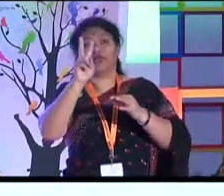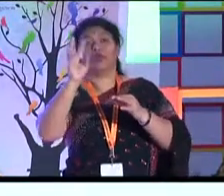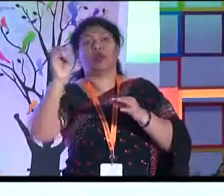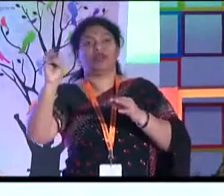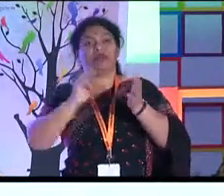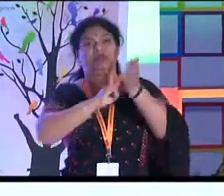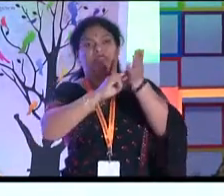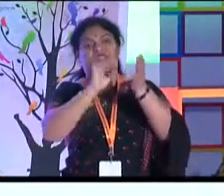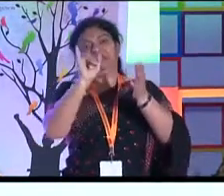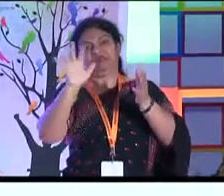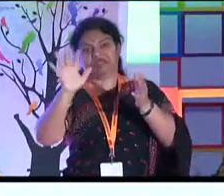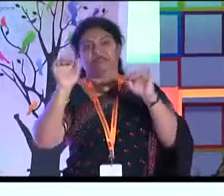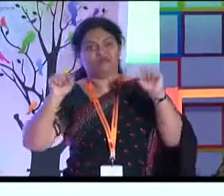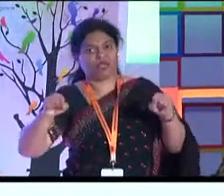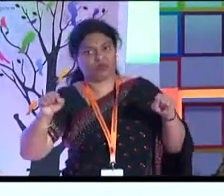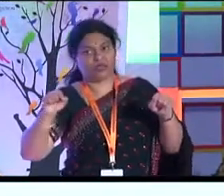above the age of 65.